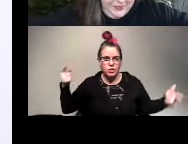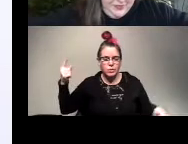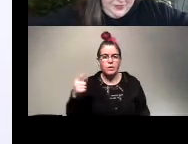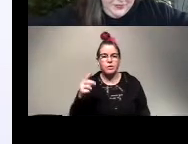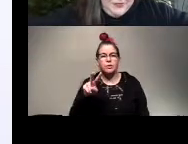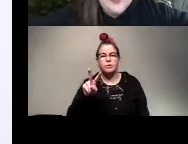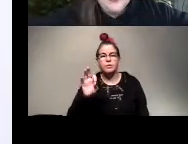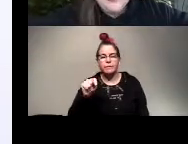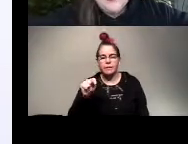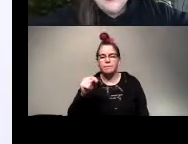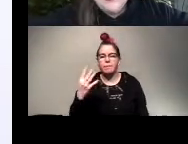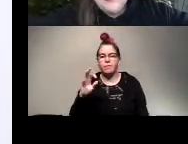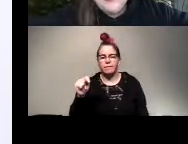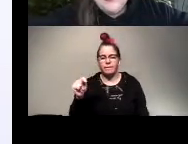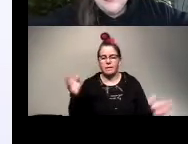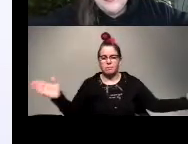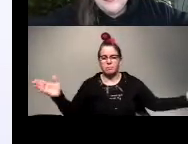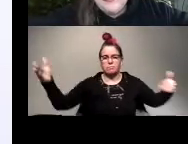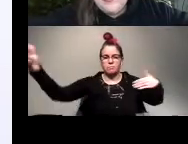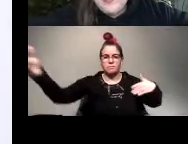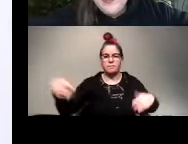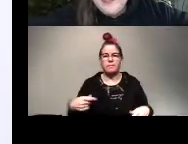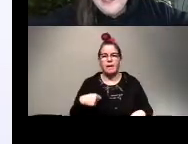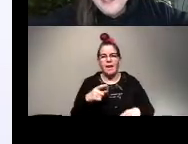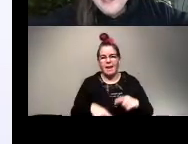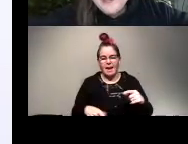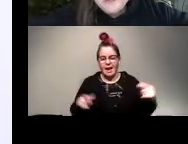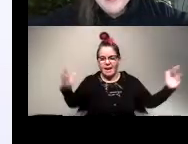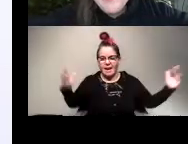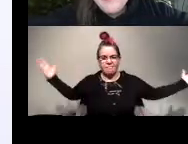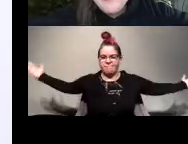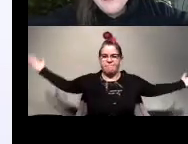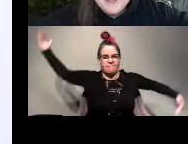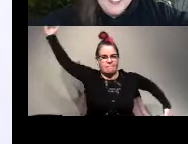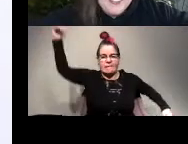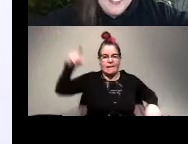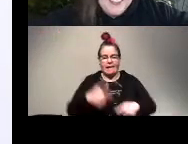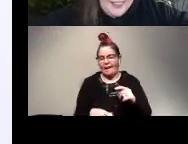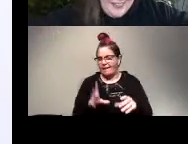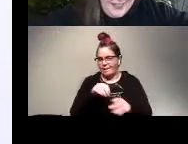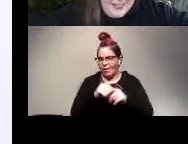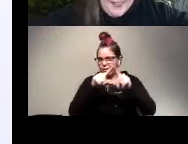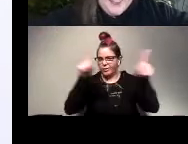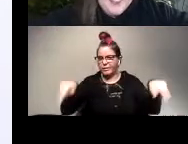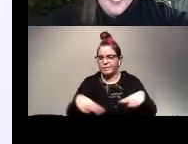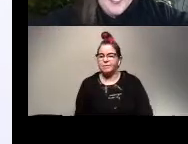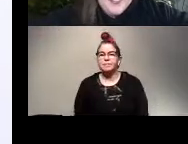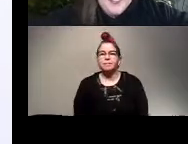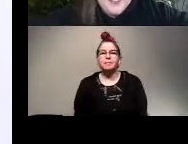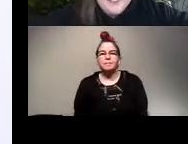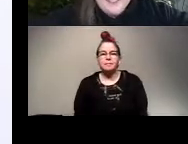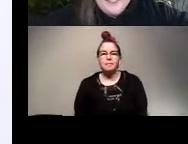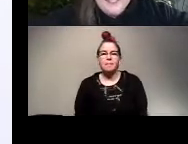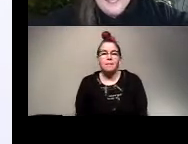4 feet. I can't actually move my hands far enough out in the video to demonstrate it,